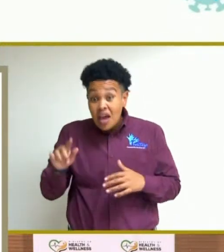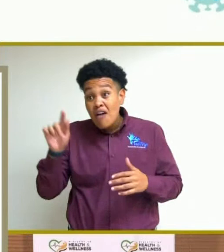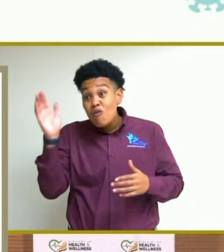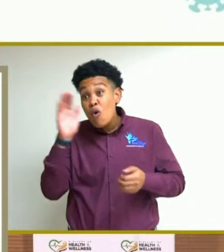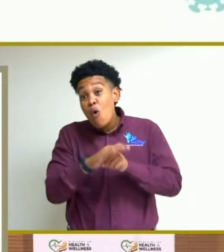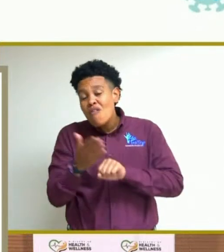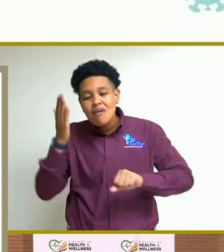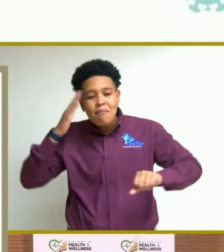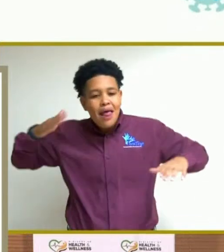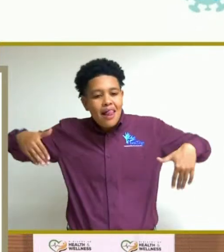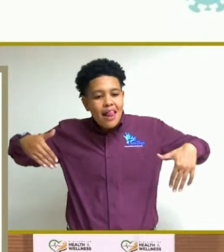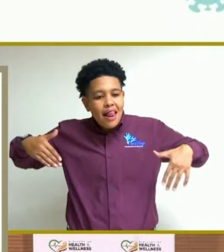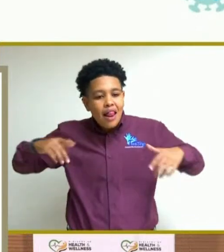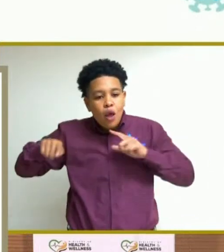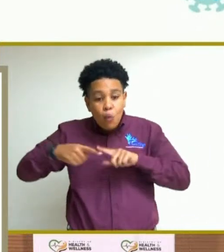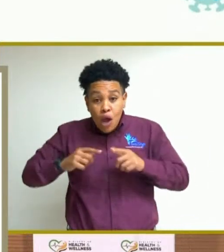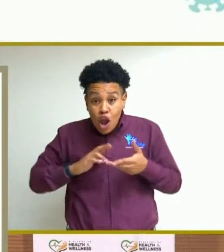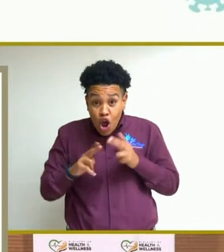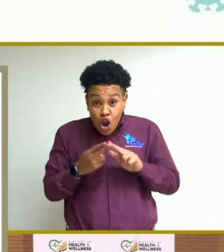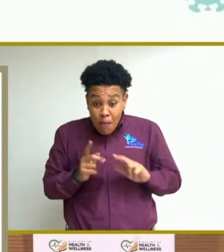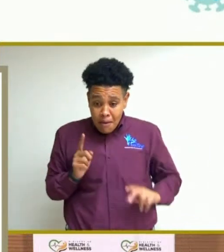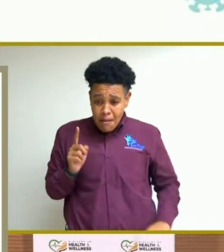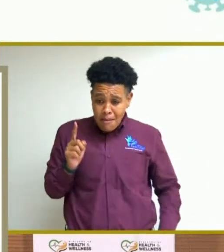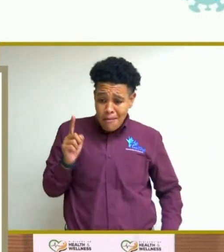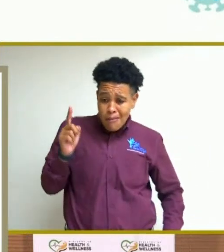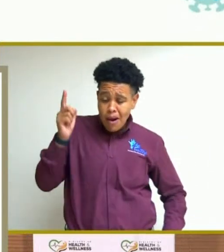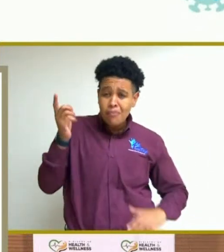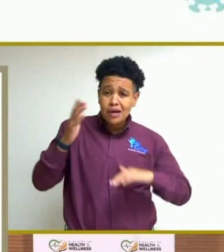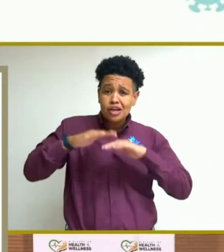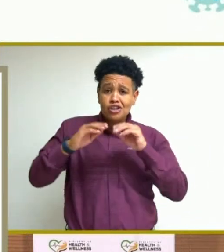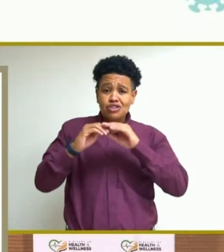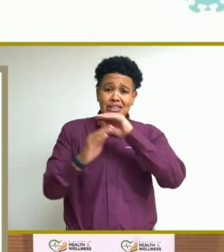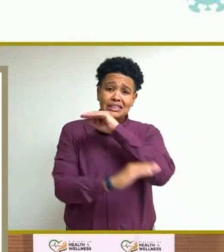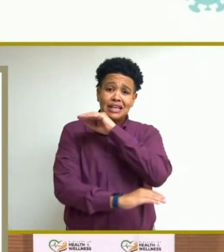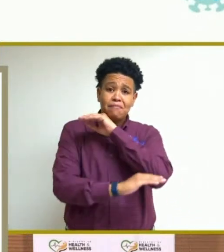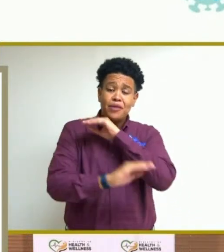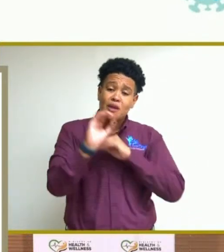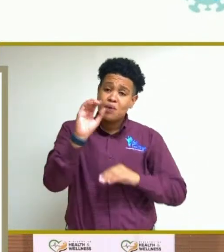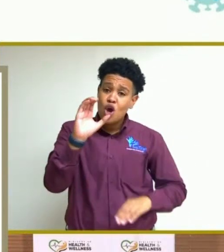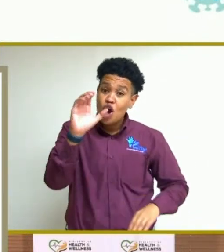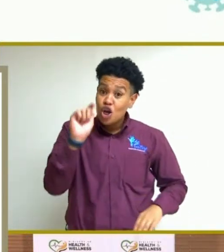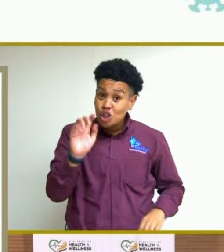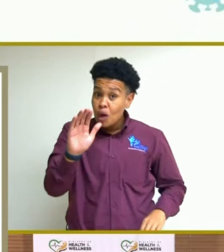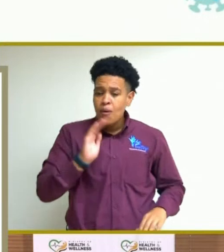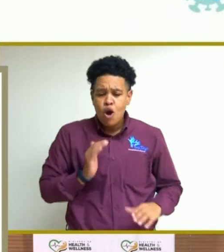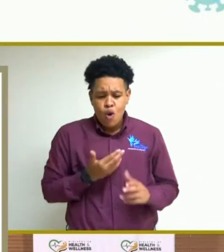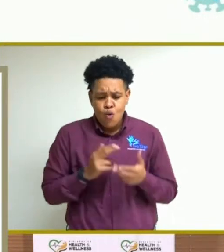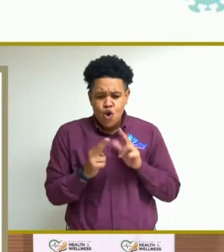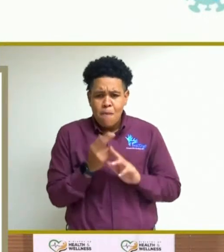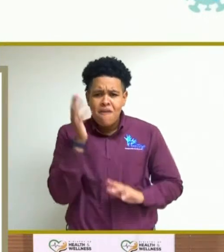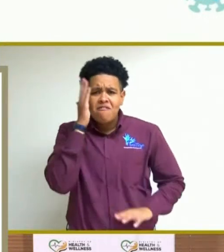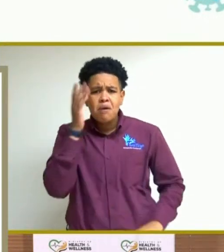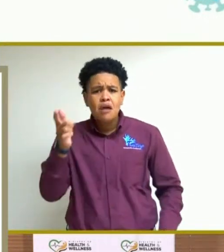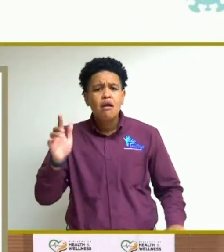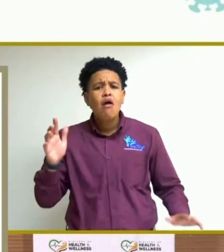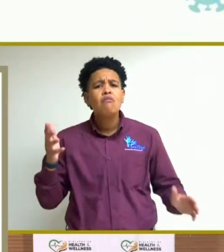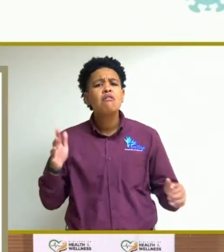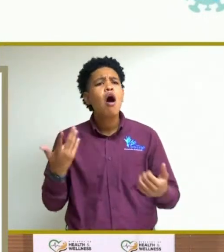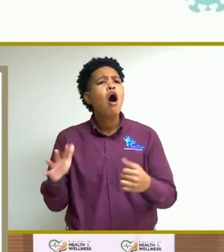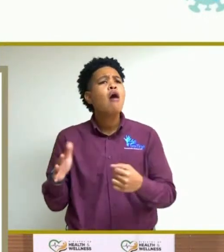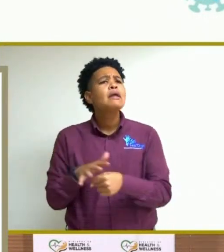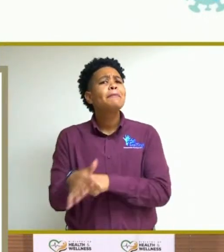beds. Even when our numbers went up in September, October, our number of beds were always